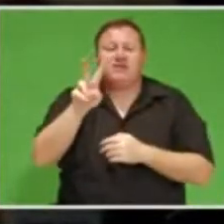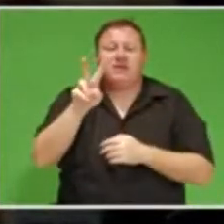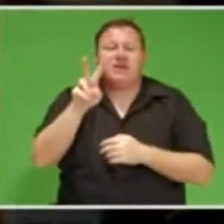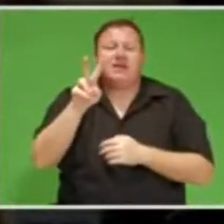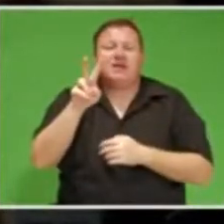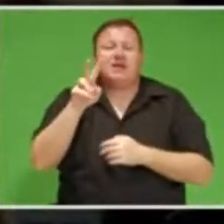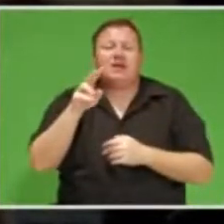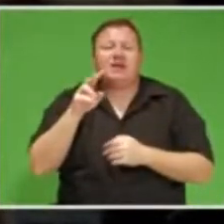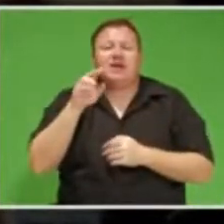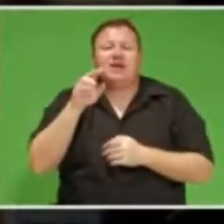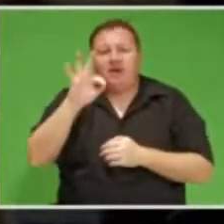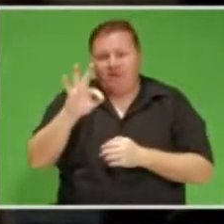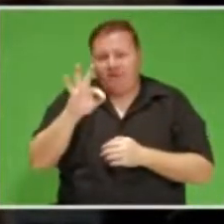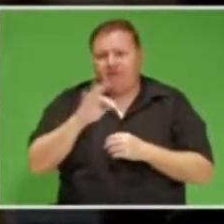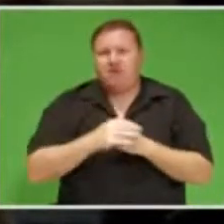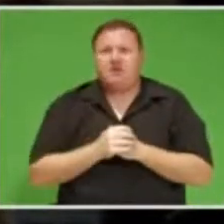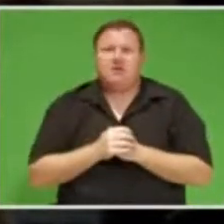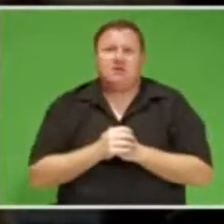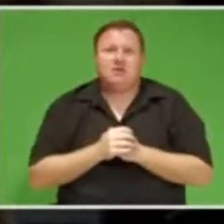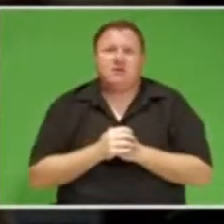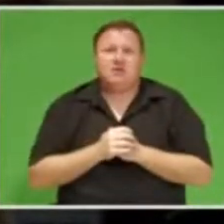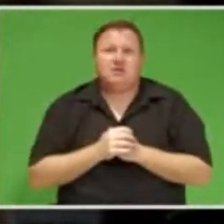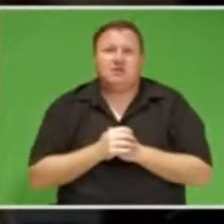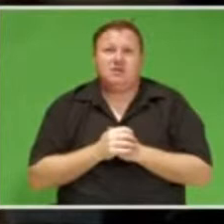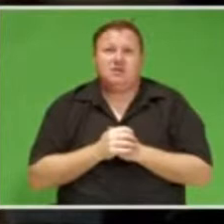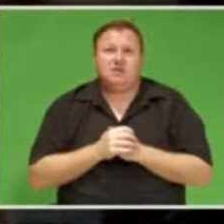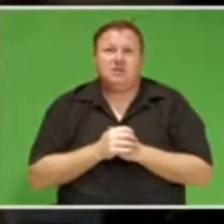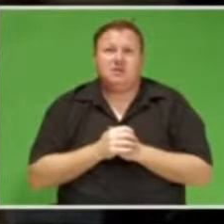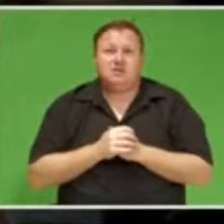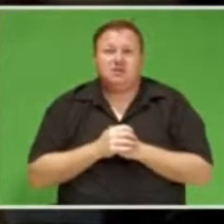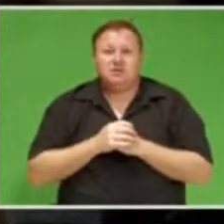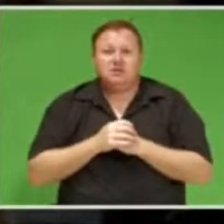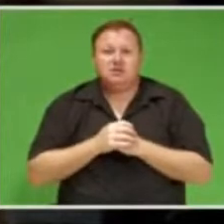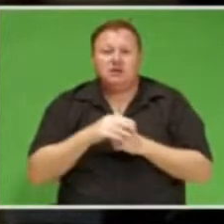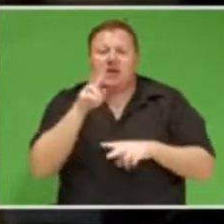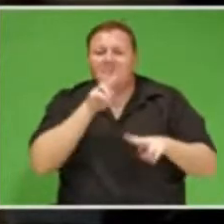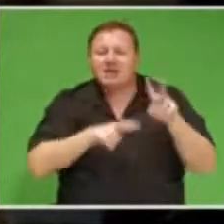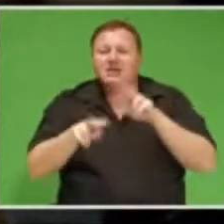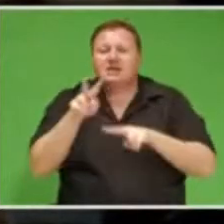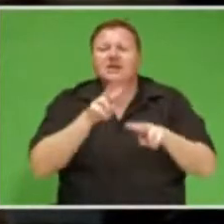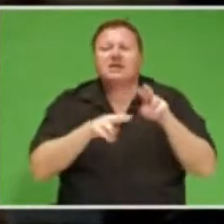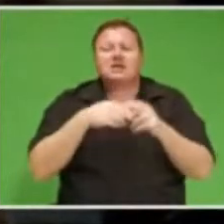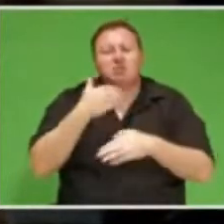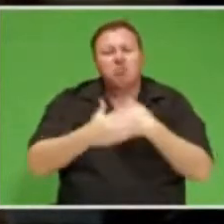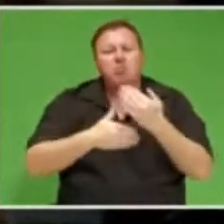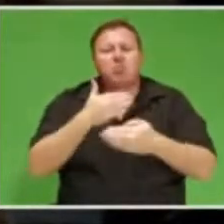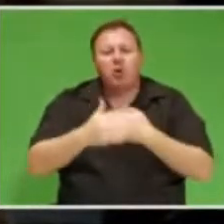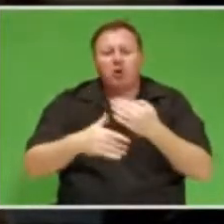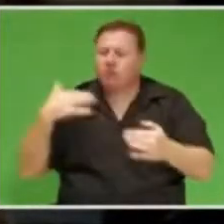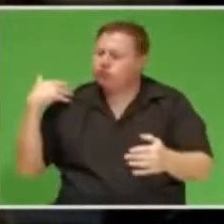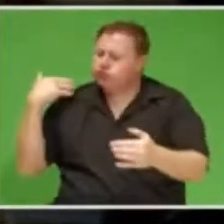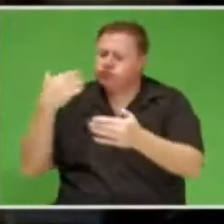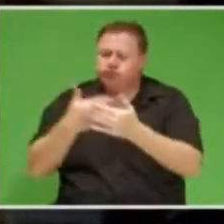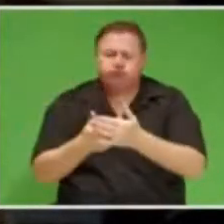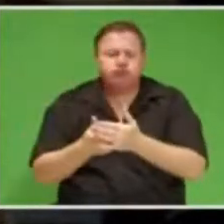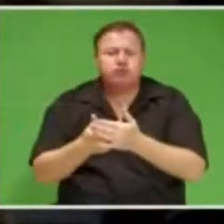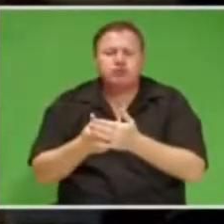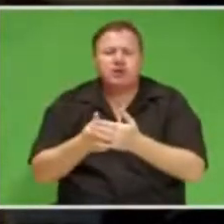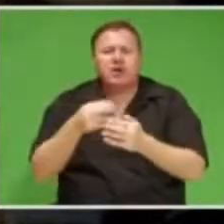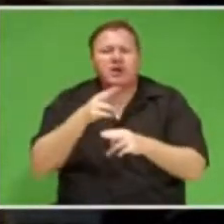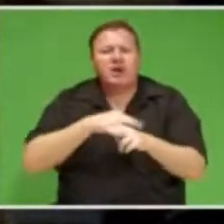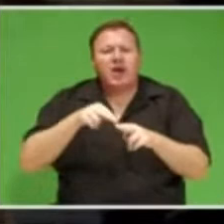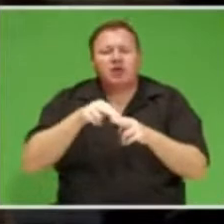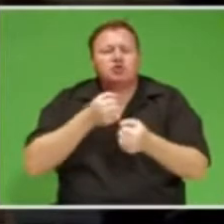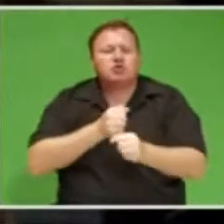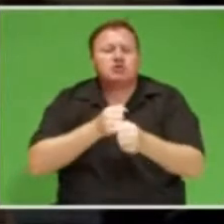and femicide to assess what progress we have made in implementing the National Strategic Plan,